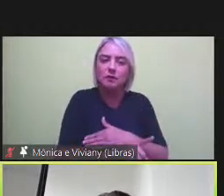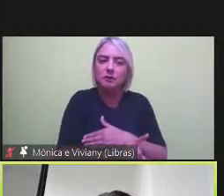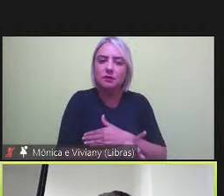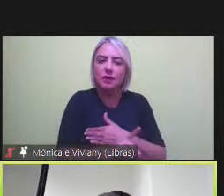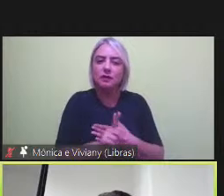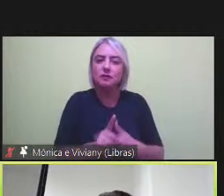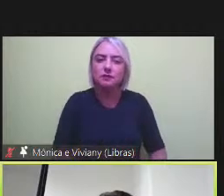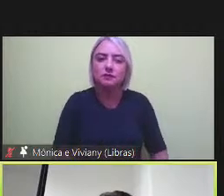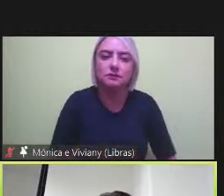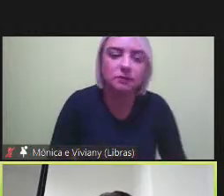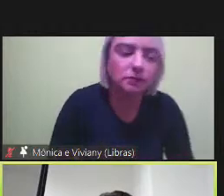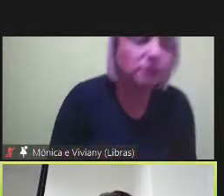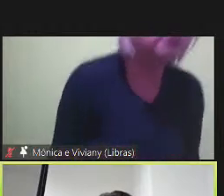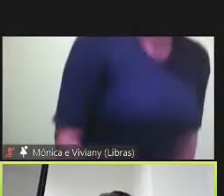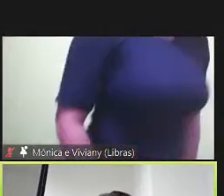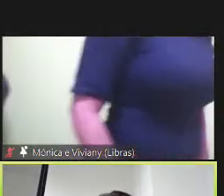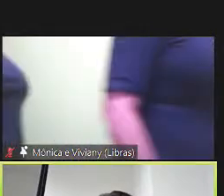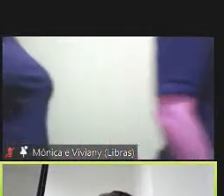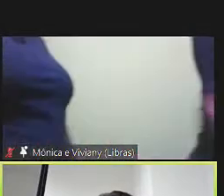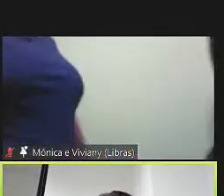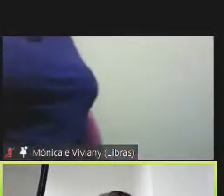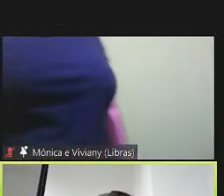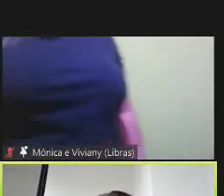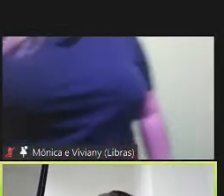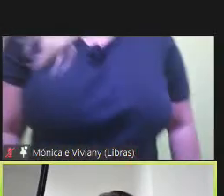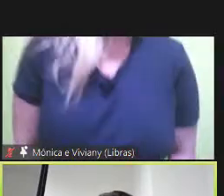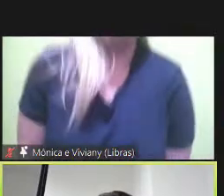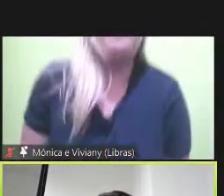been less